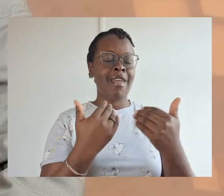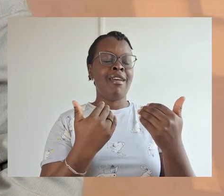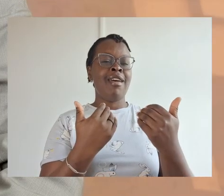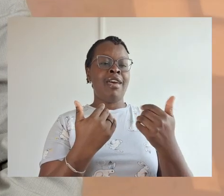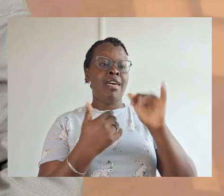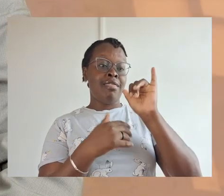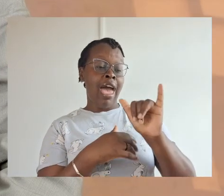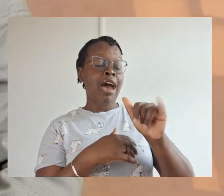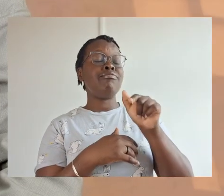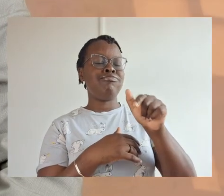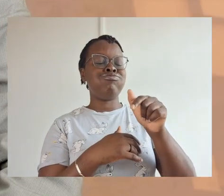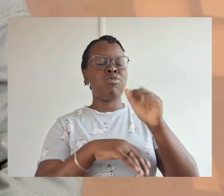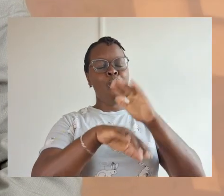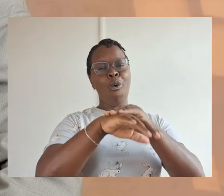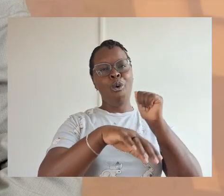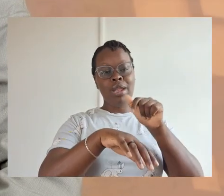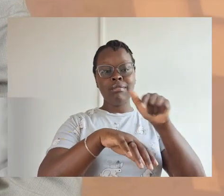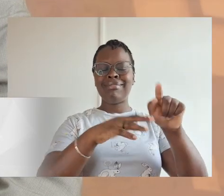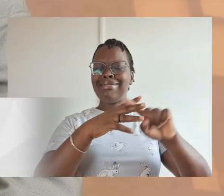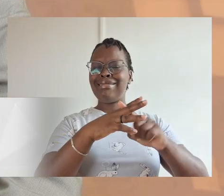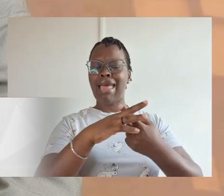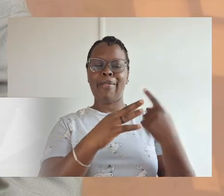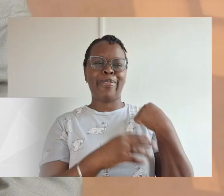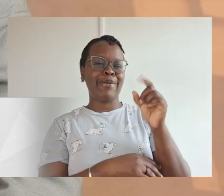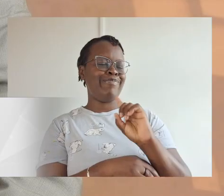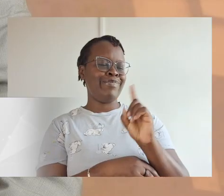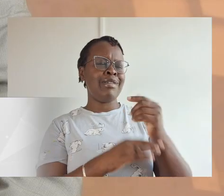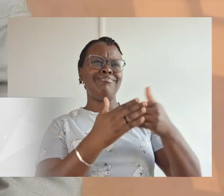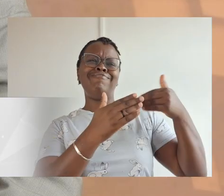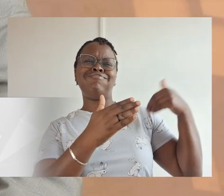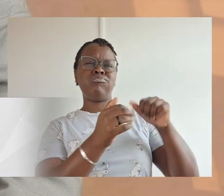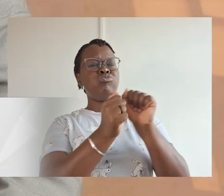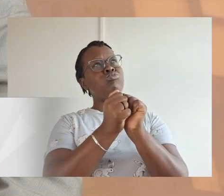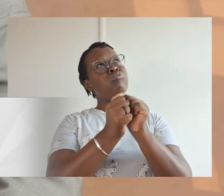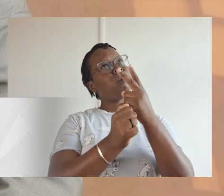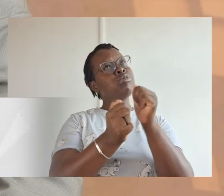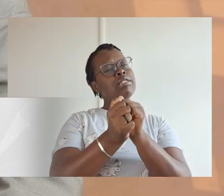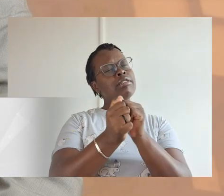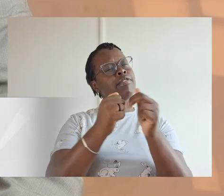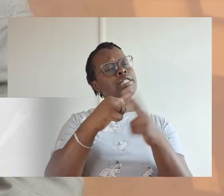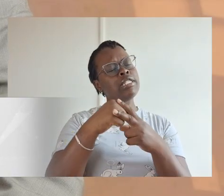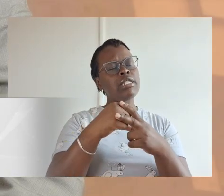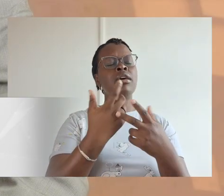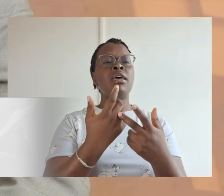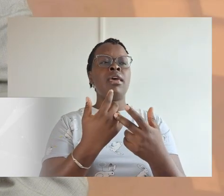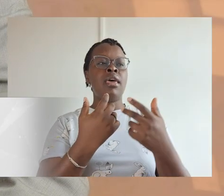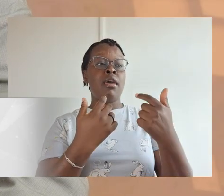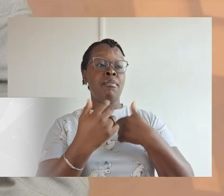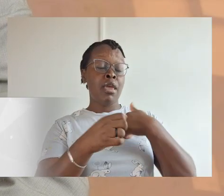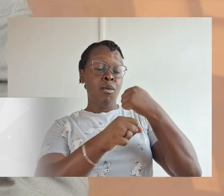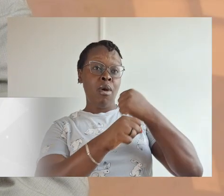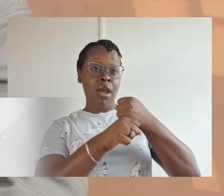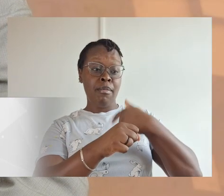me. To me, that was calling. It started way back in 2017. I was doing